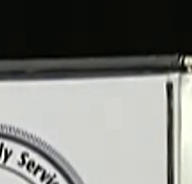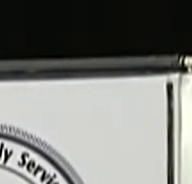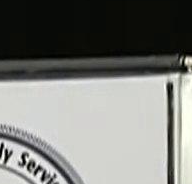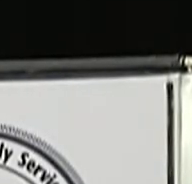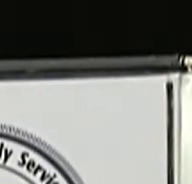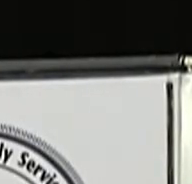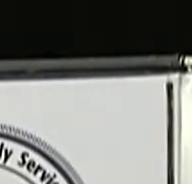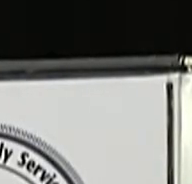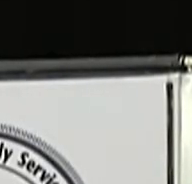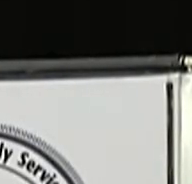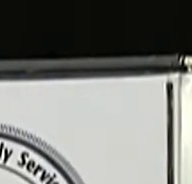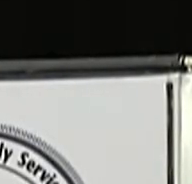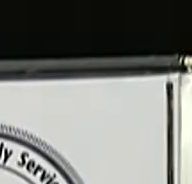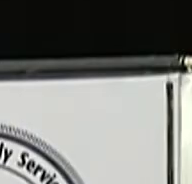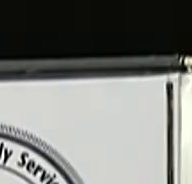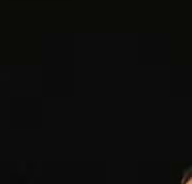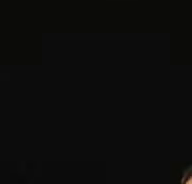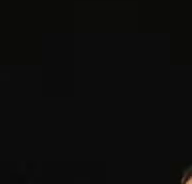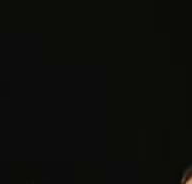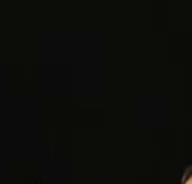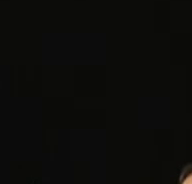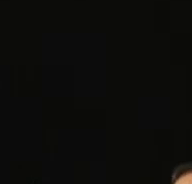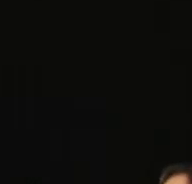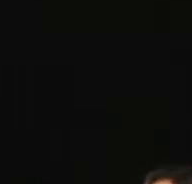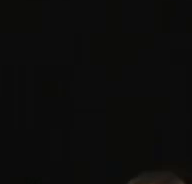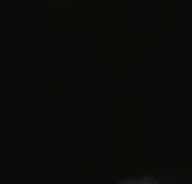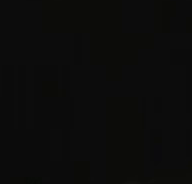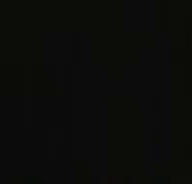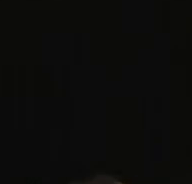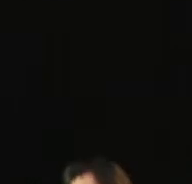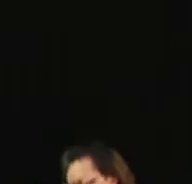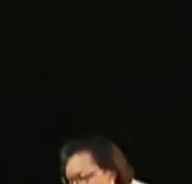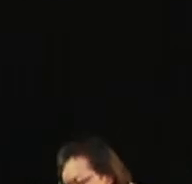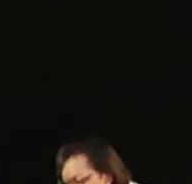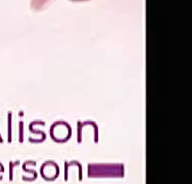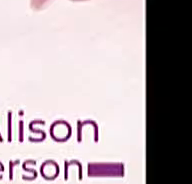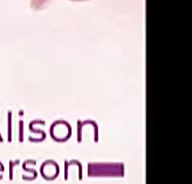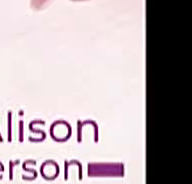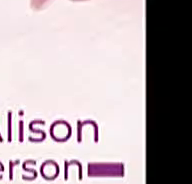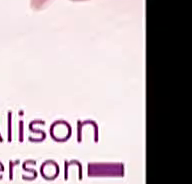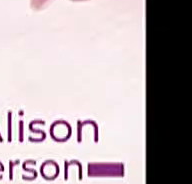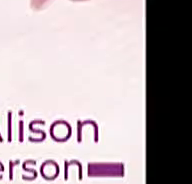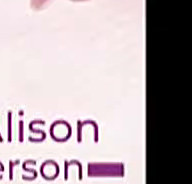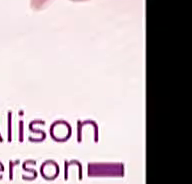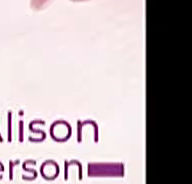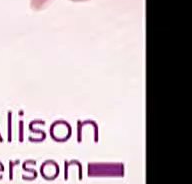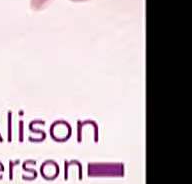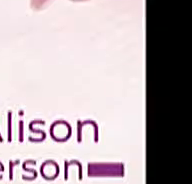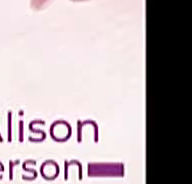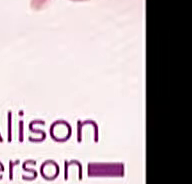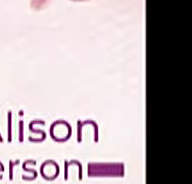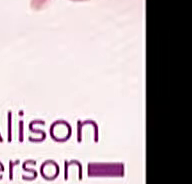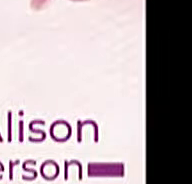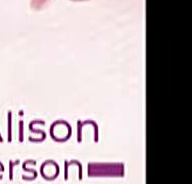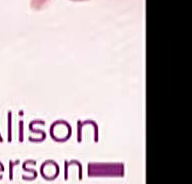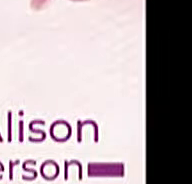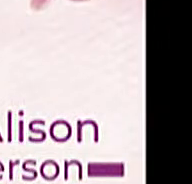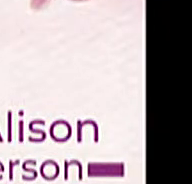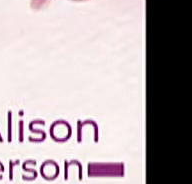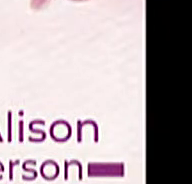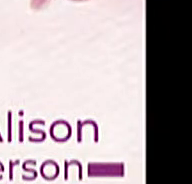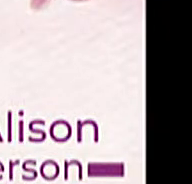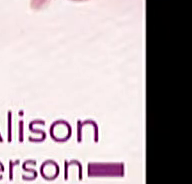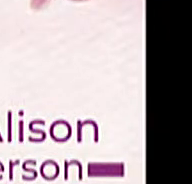CPFSA, Mary Allison Anderson McLean. She